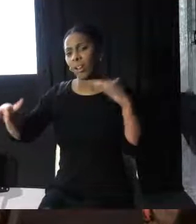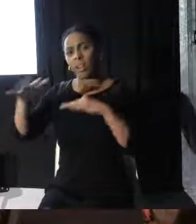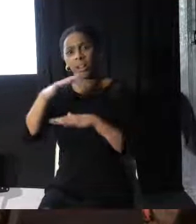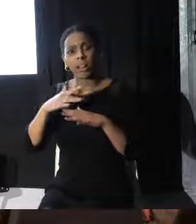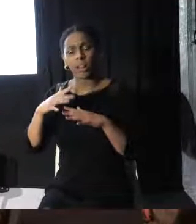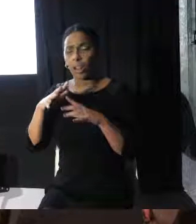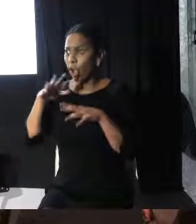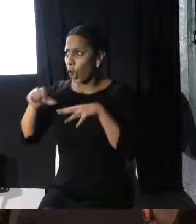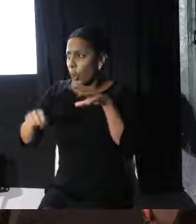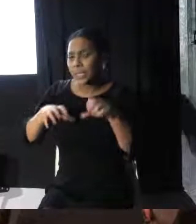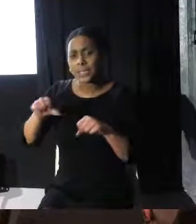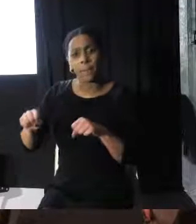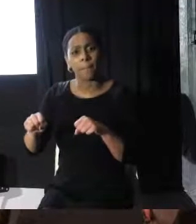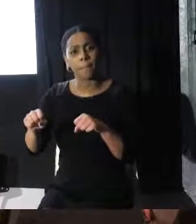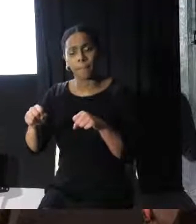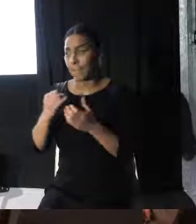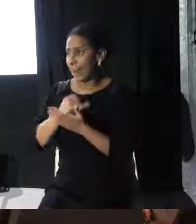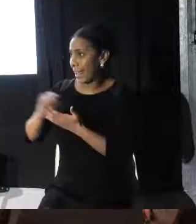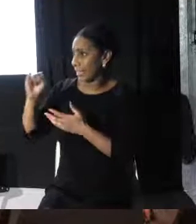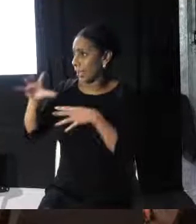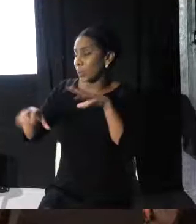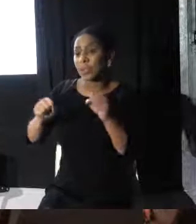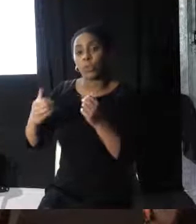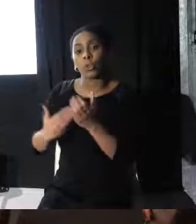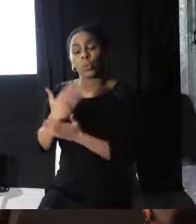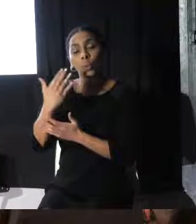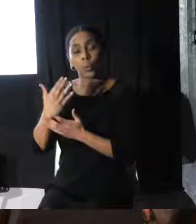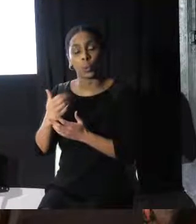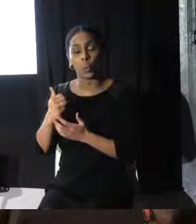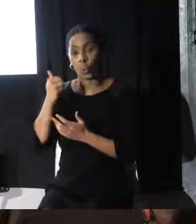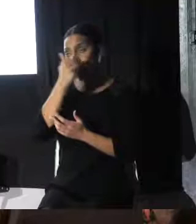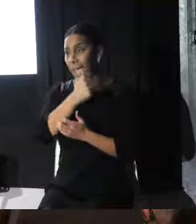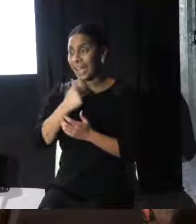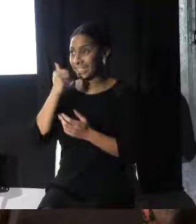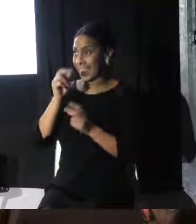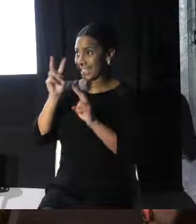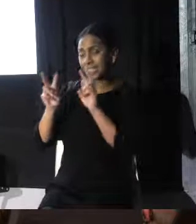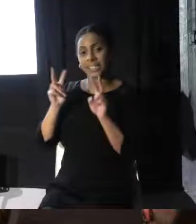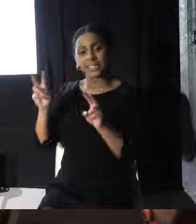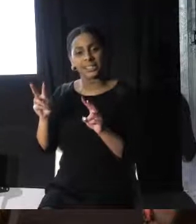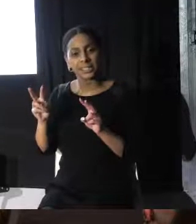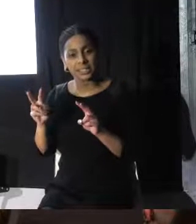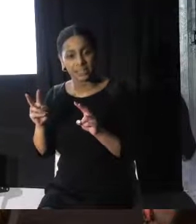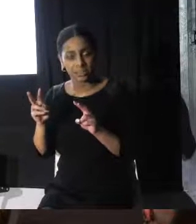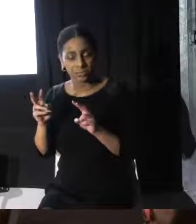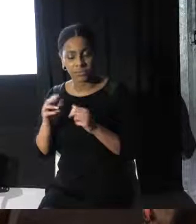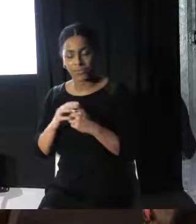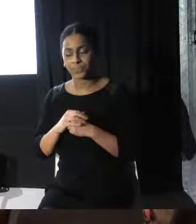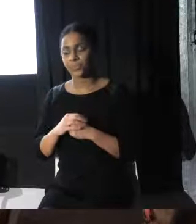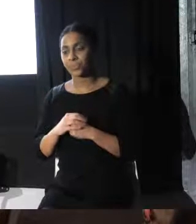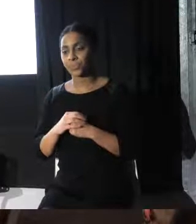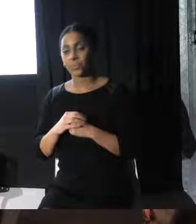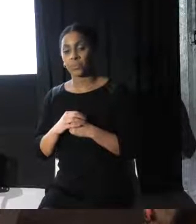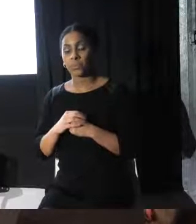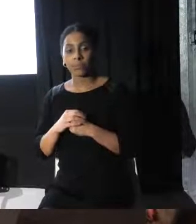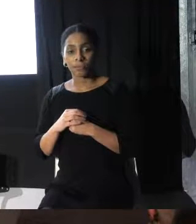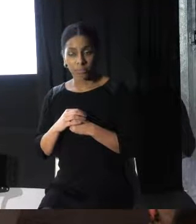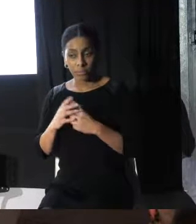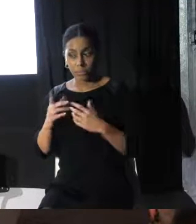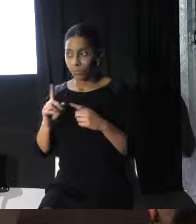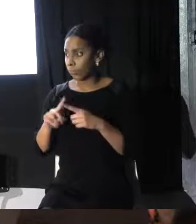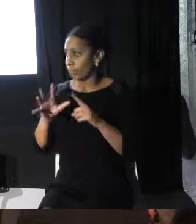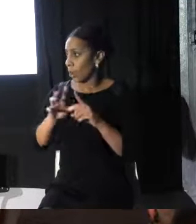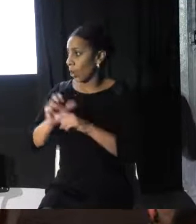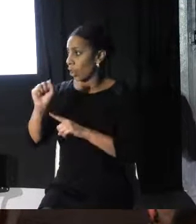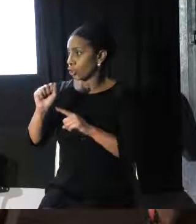the participatory aesthetics he identifies in the writers that he writes about. To mobilize